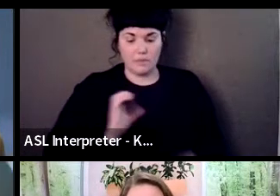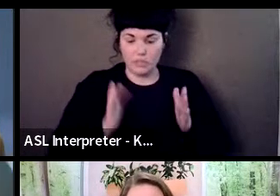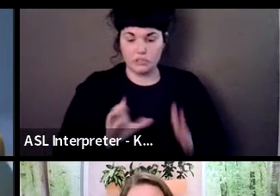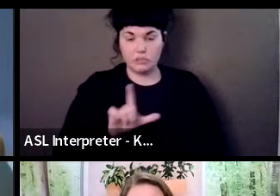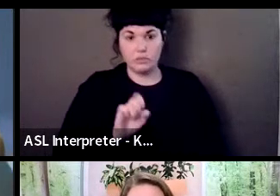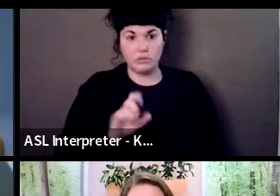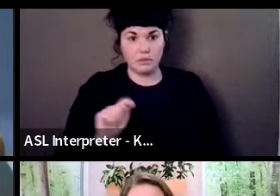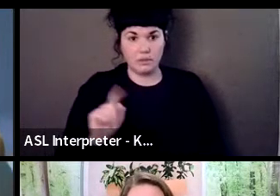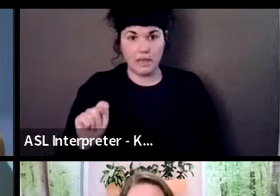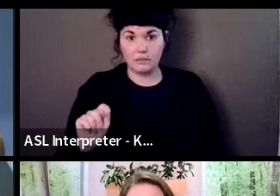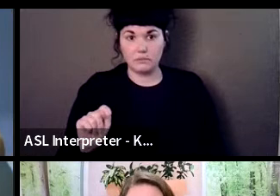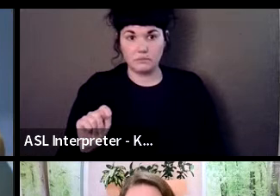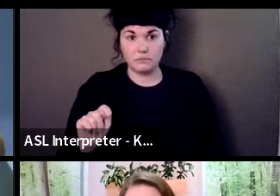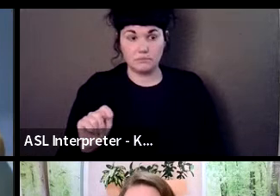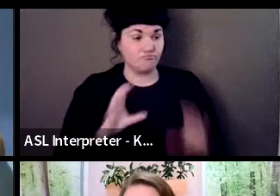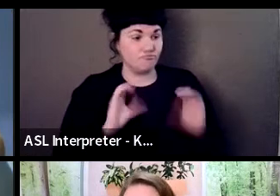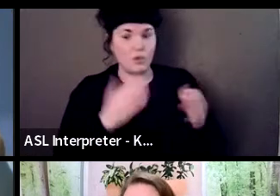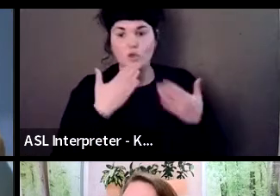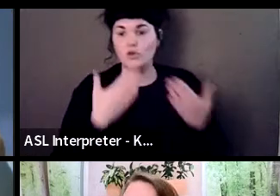Good, because I don't have any other answers.